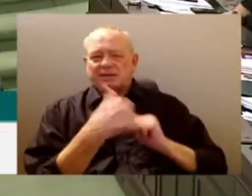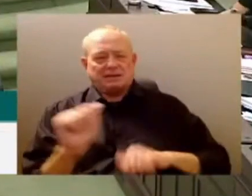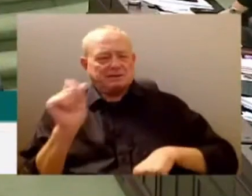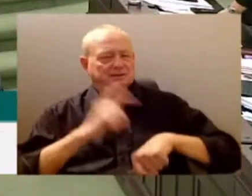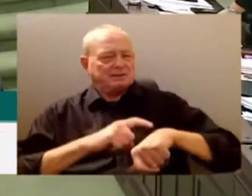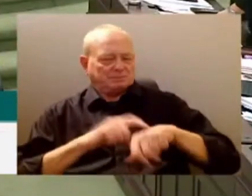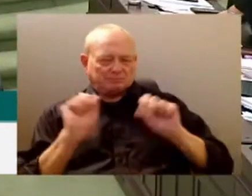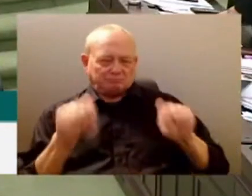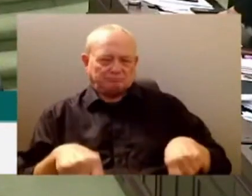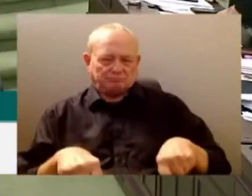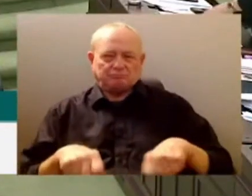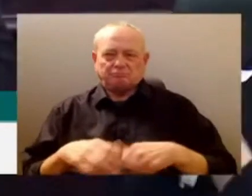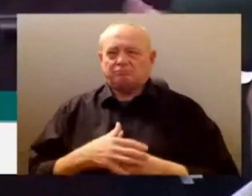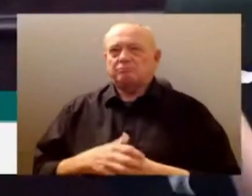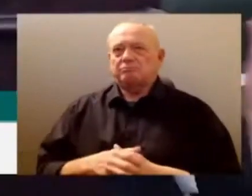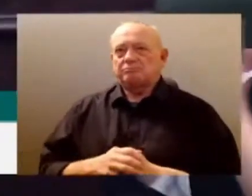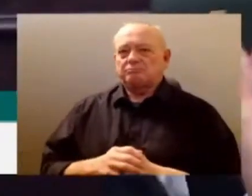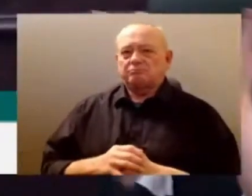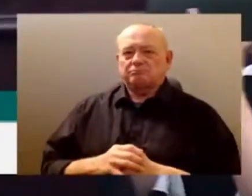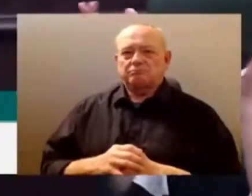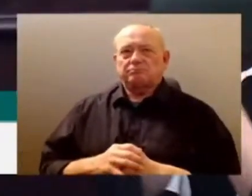Banff-Kananaskis has the call.